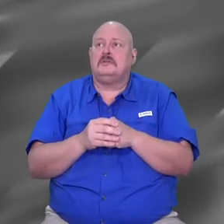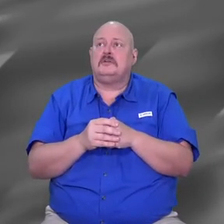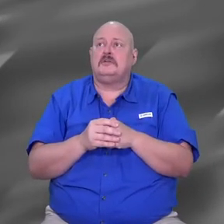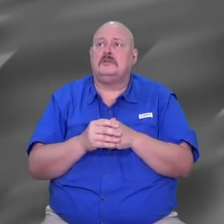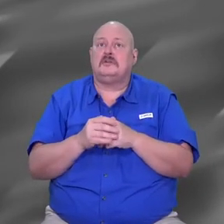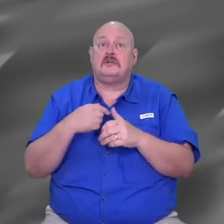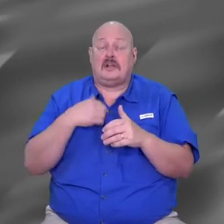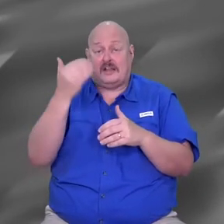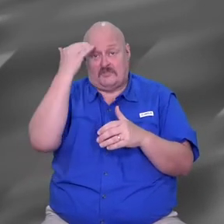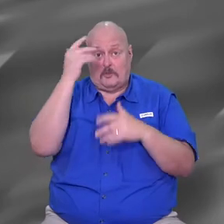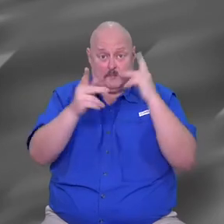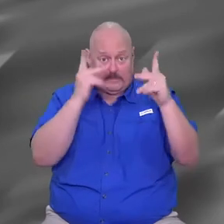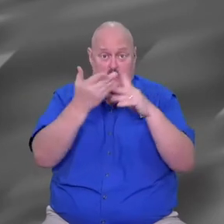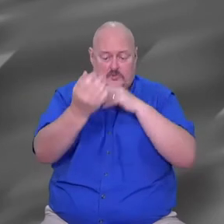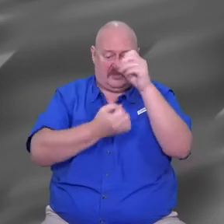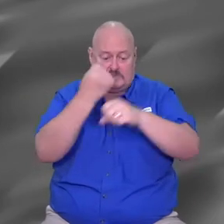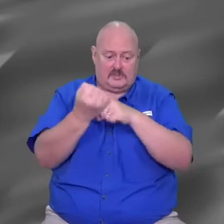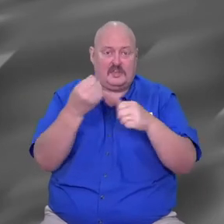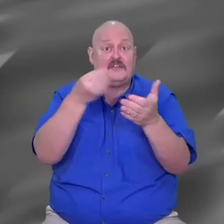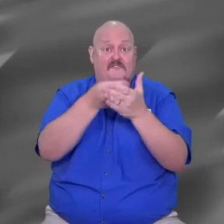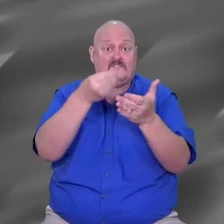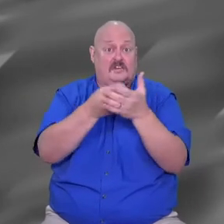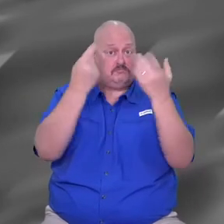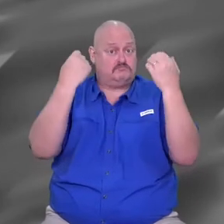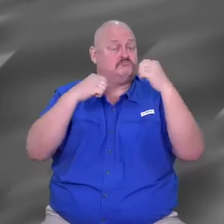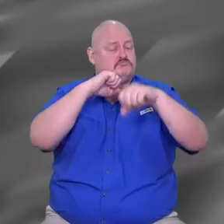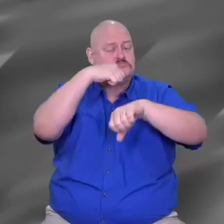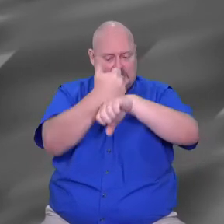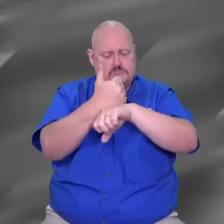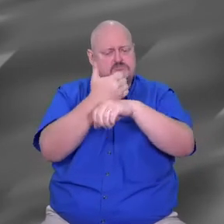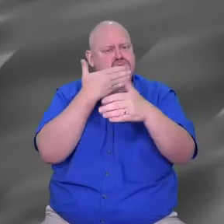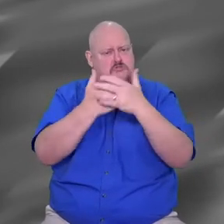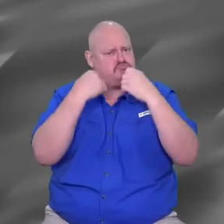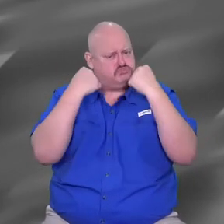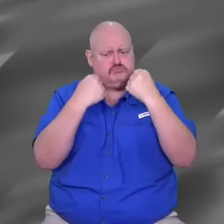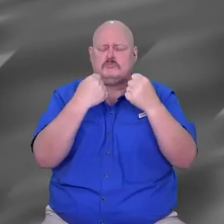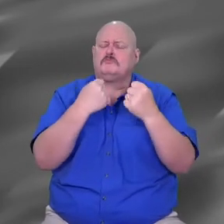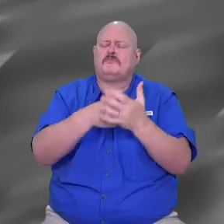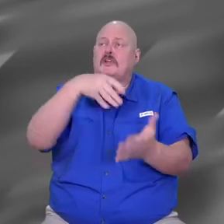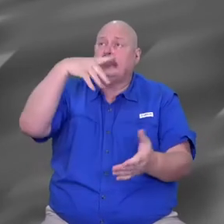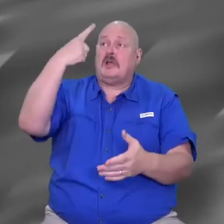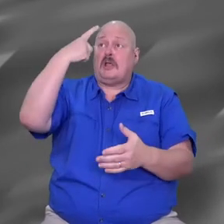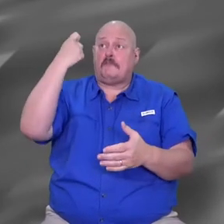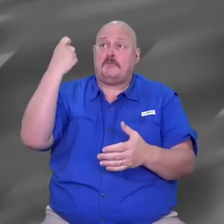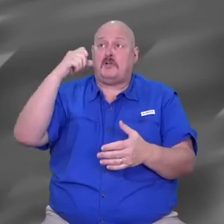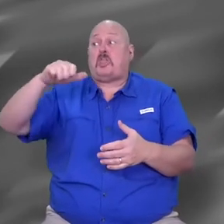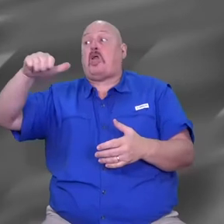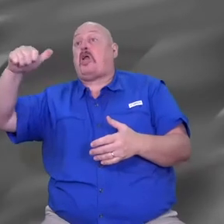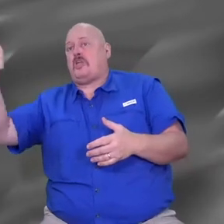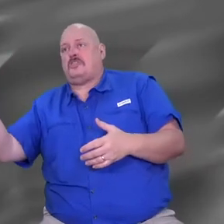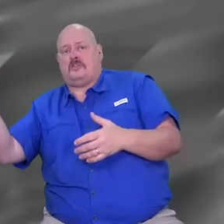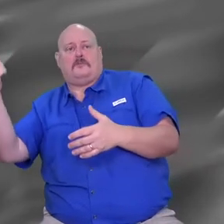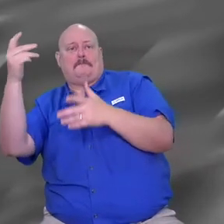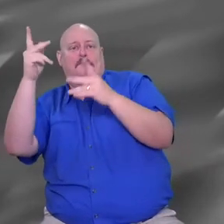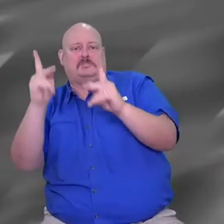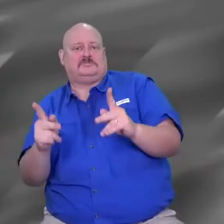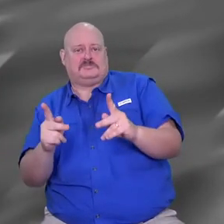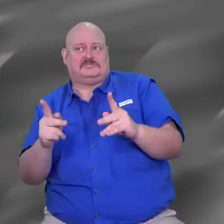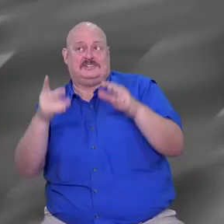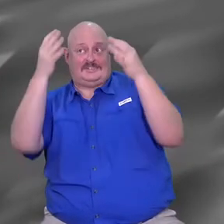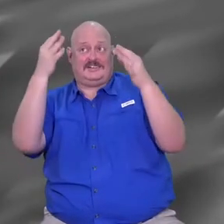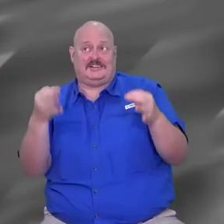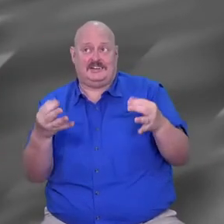I've known individuals throughout the years who were financially secure. And because the other party